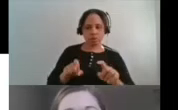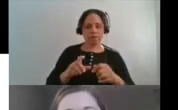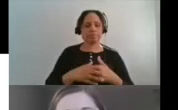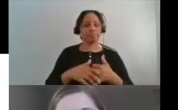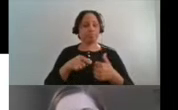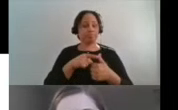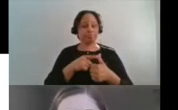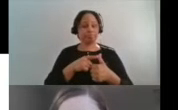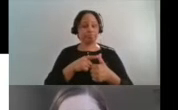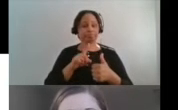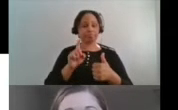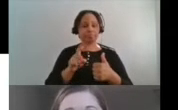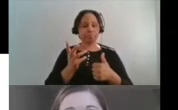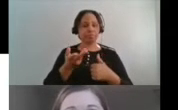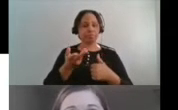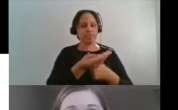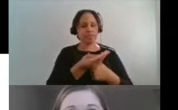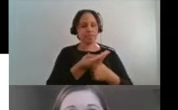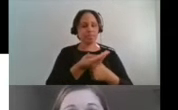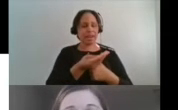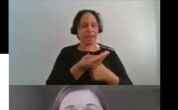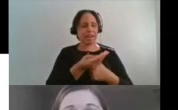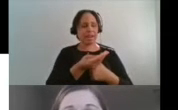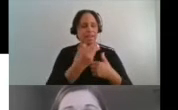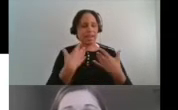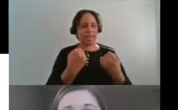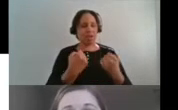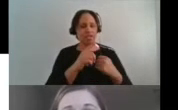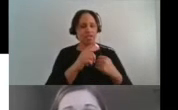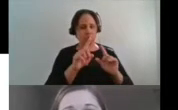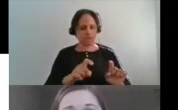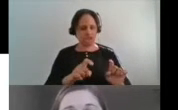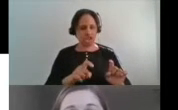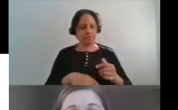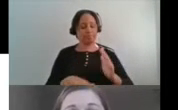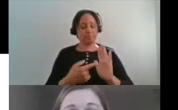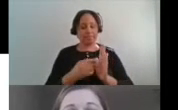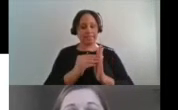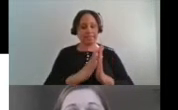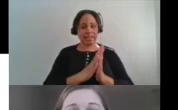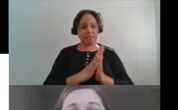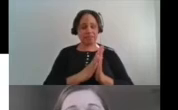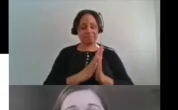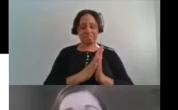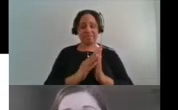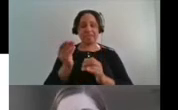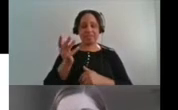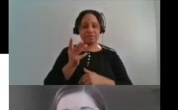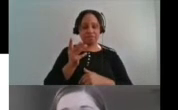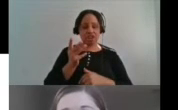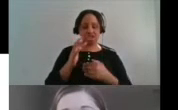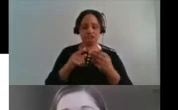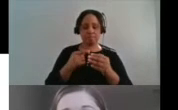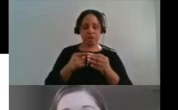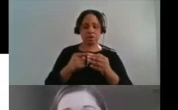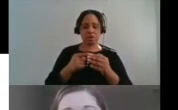of a donor health questionnaire. So this is a document that gives us information about the donor's health history. So